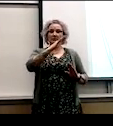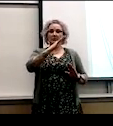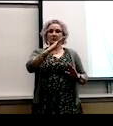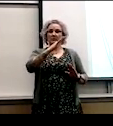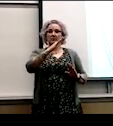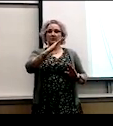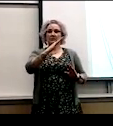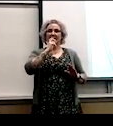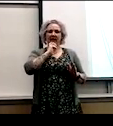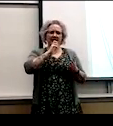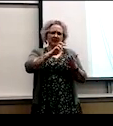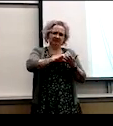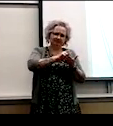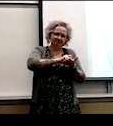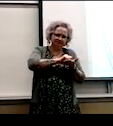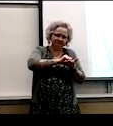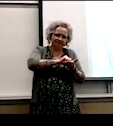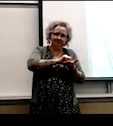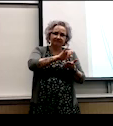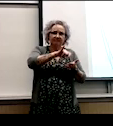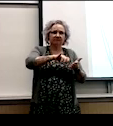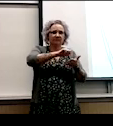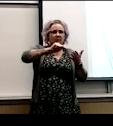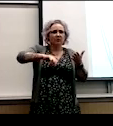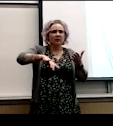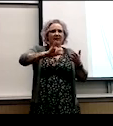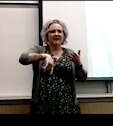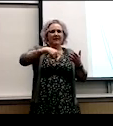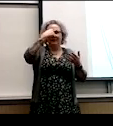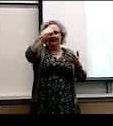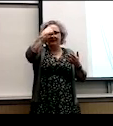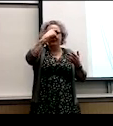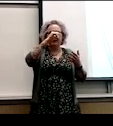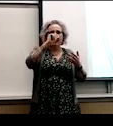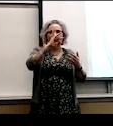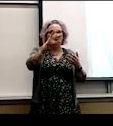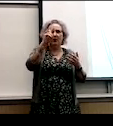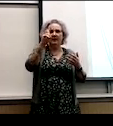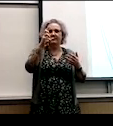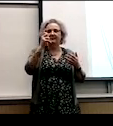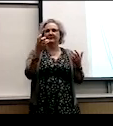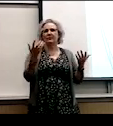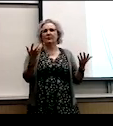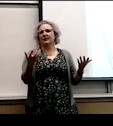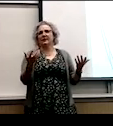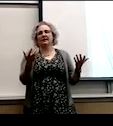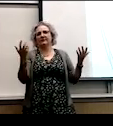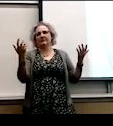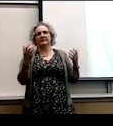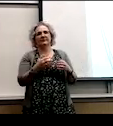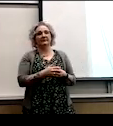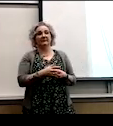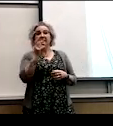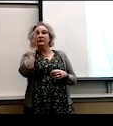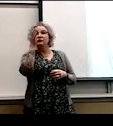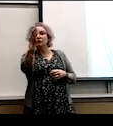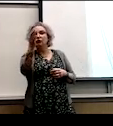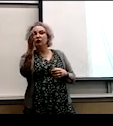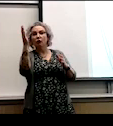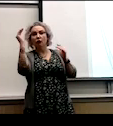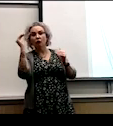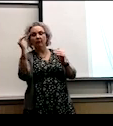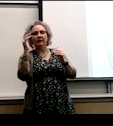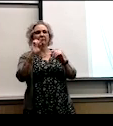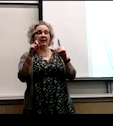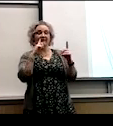brain early on at age 12 and so forth. So that's my vision of where maybe things should go. However, these monoclonal